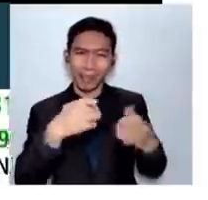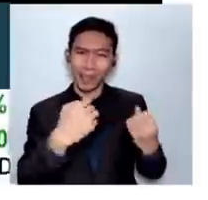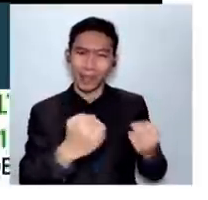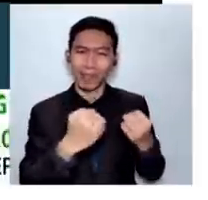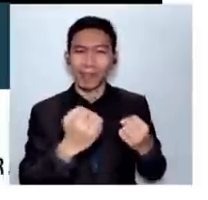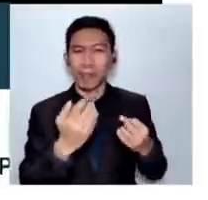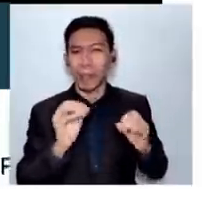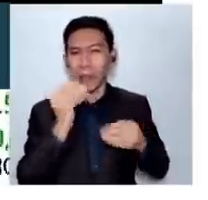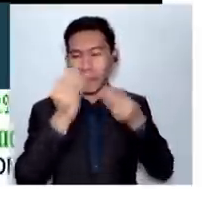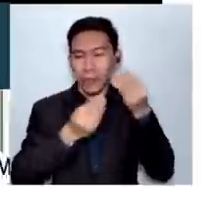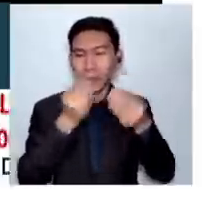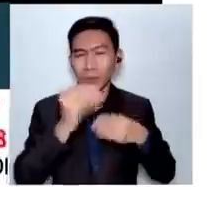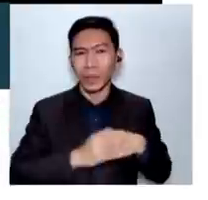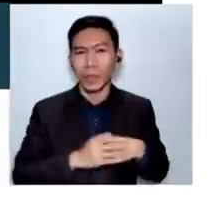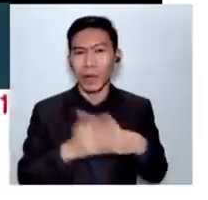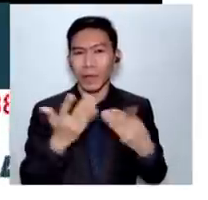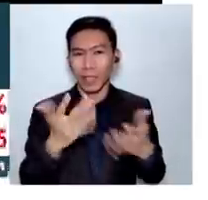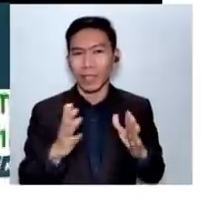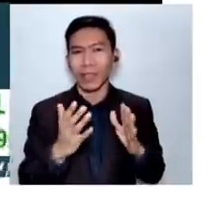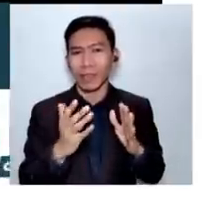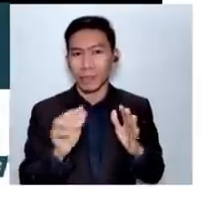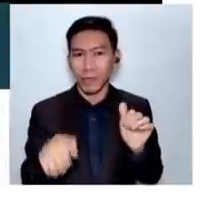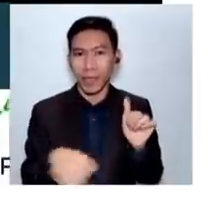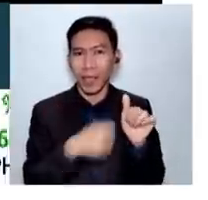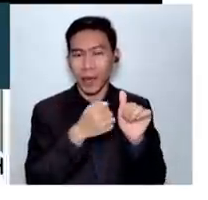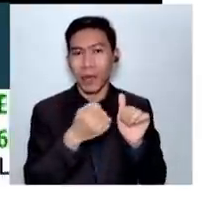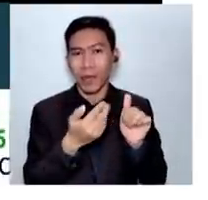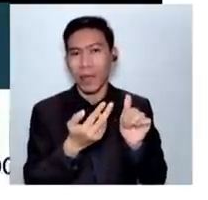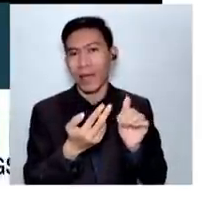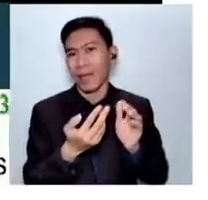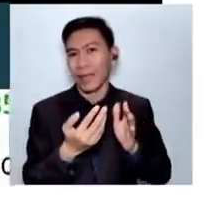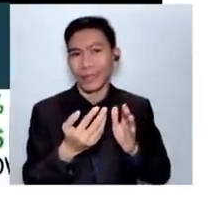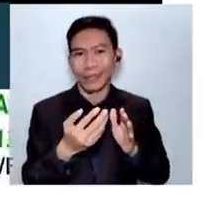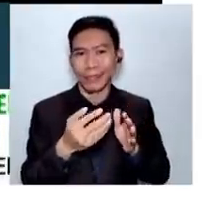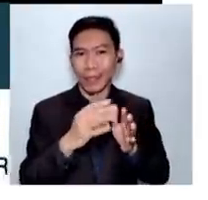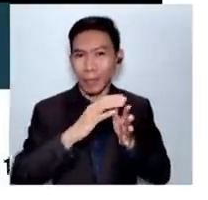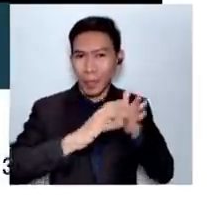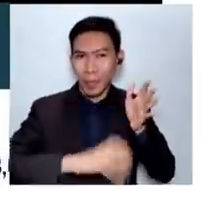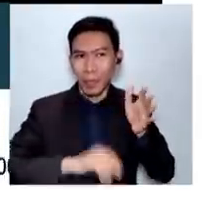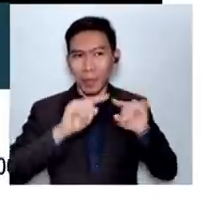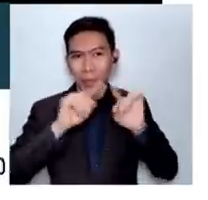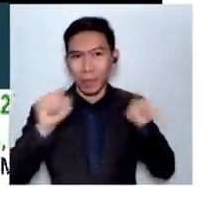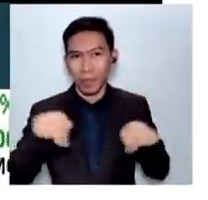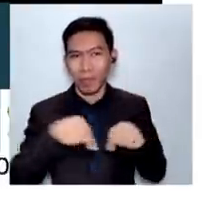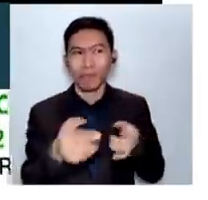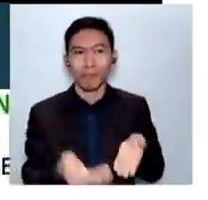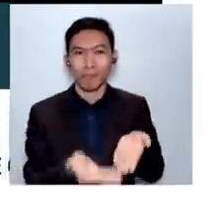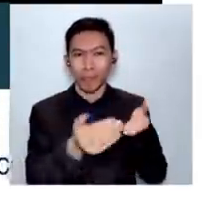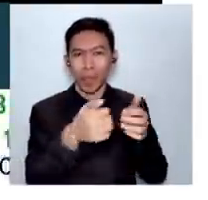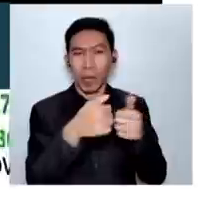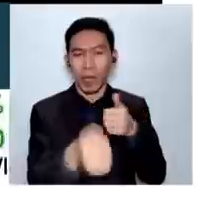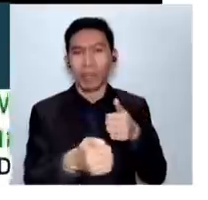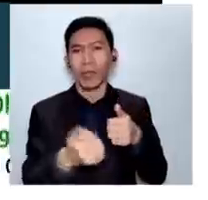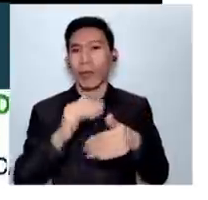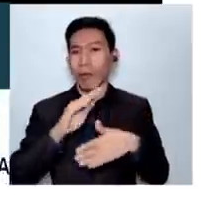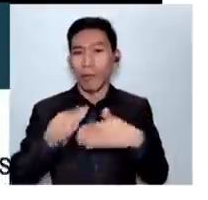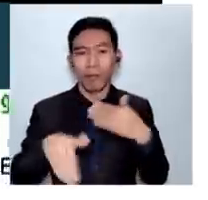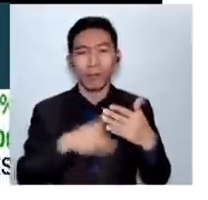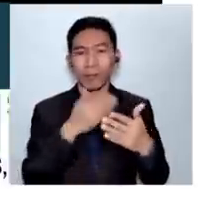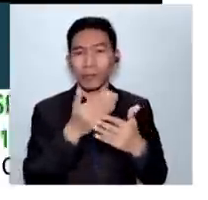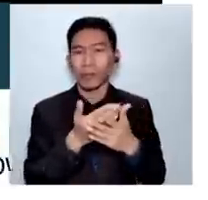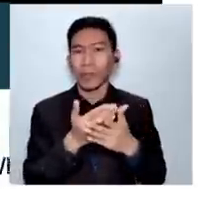we did even all of the resolutions that need to be passed. We passed. We took all the steps necessary under our constitution. We took